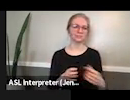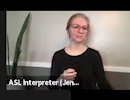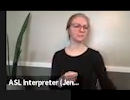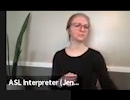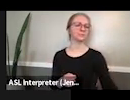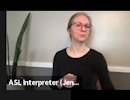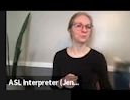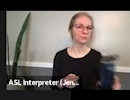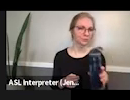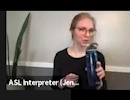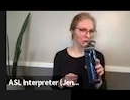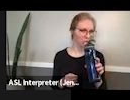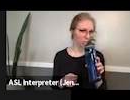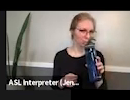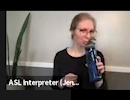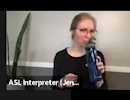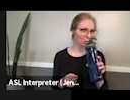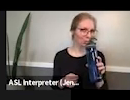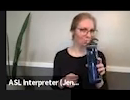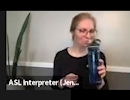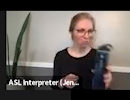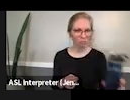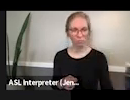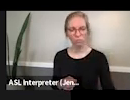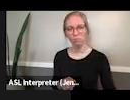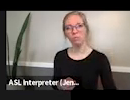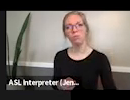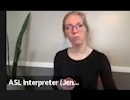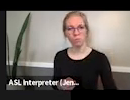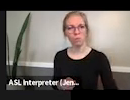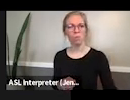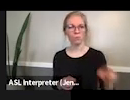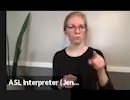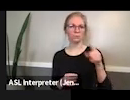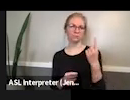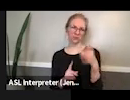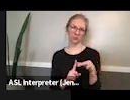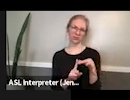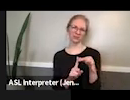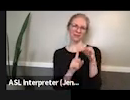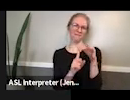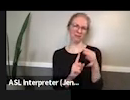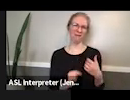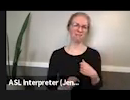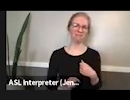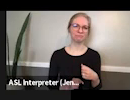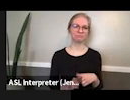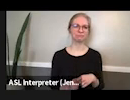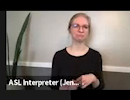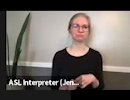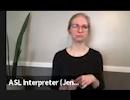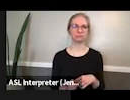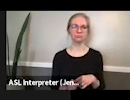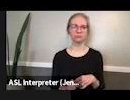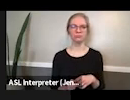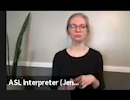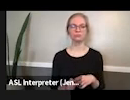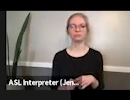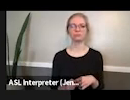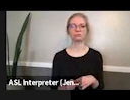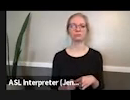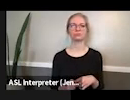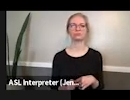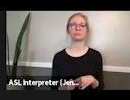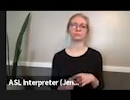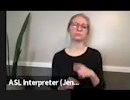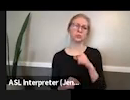And this is a caveat that sort of will launch us into the specific content. I think it's so hard